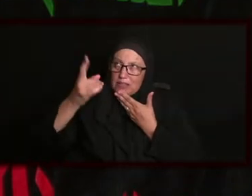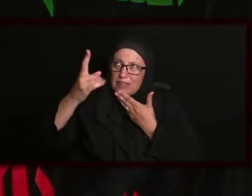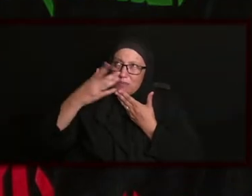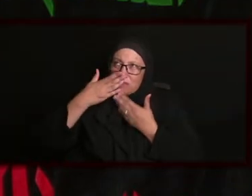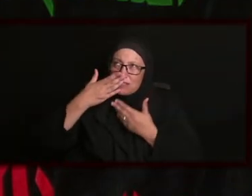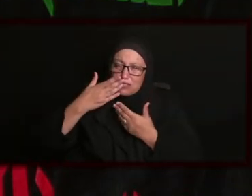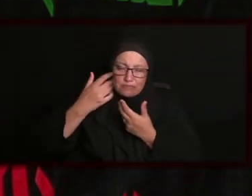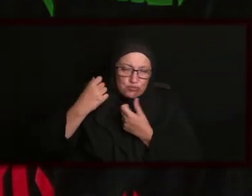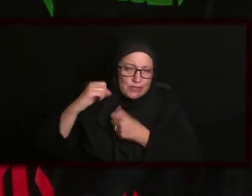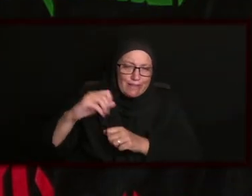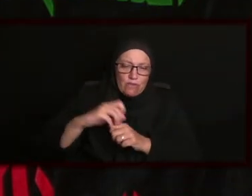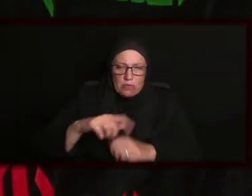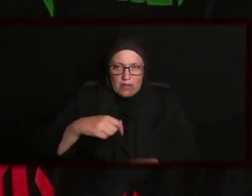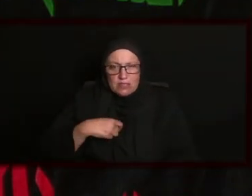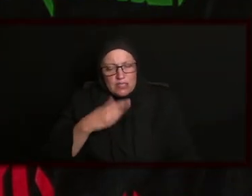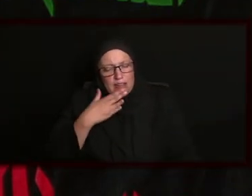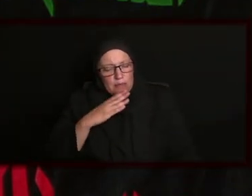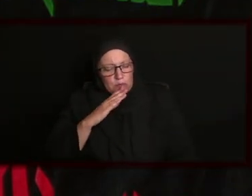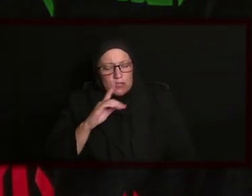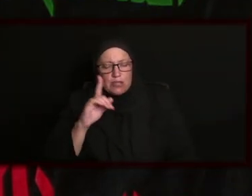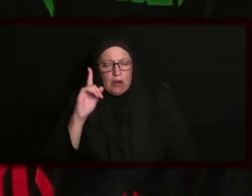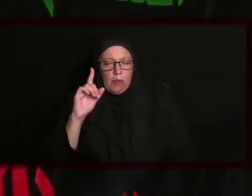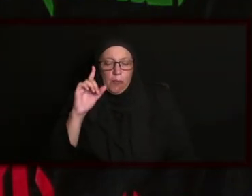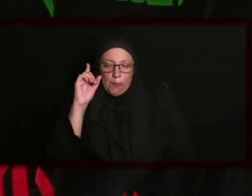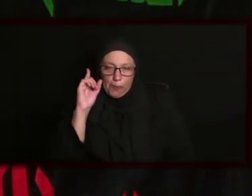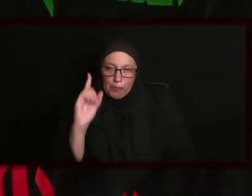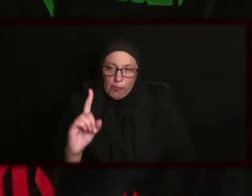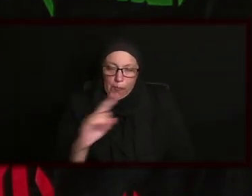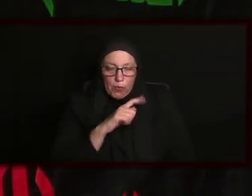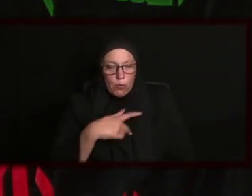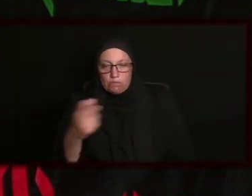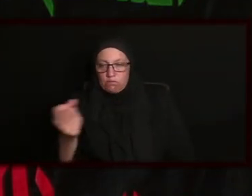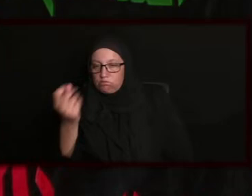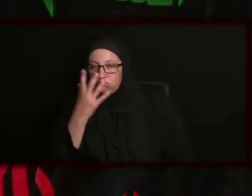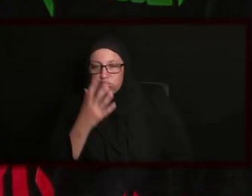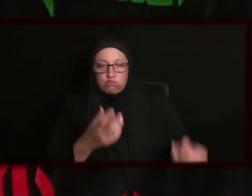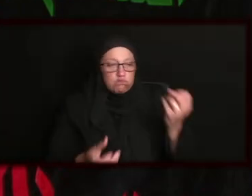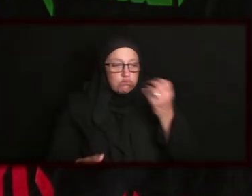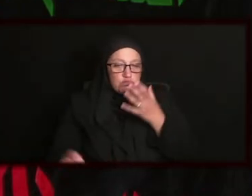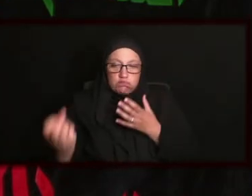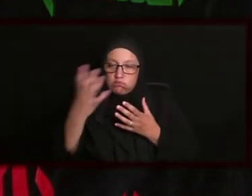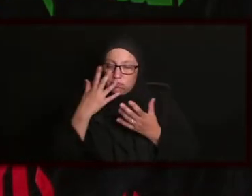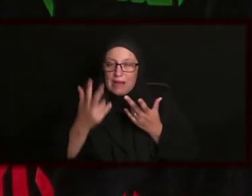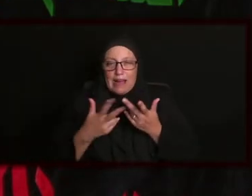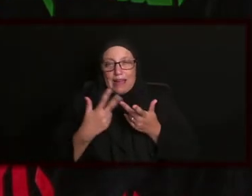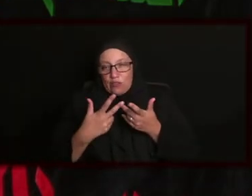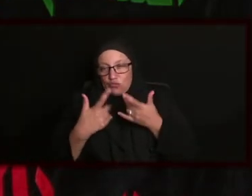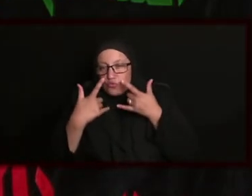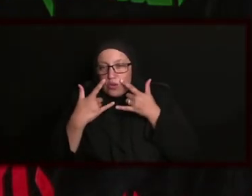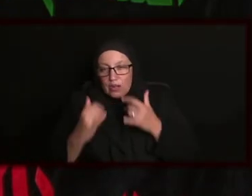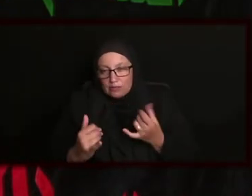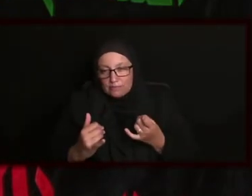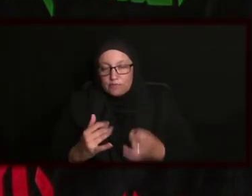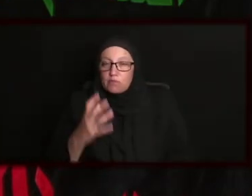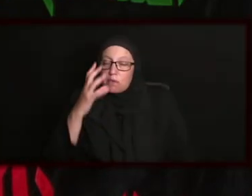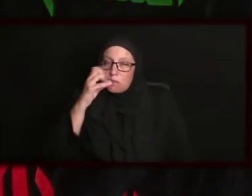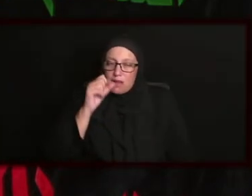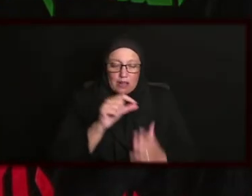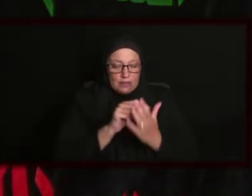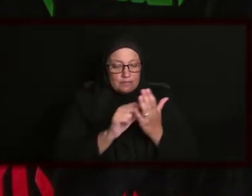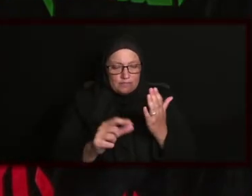Alhamdulillah. But we are being bombarded with other trials. Because remember, the ayah of the Quran